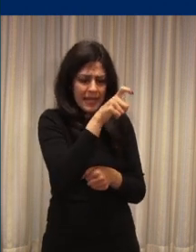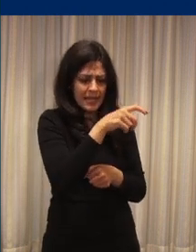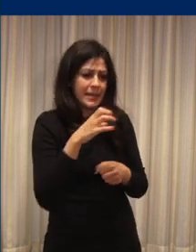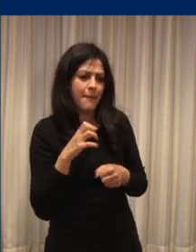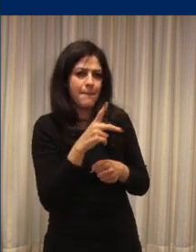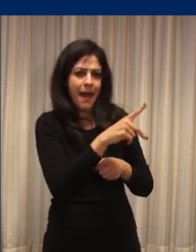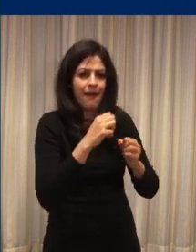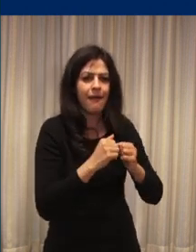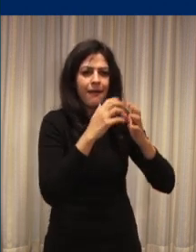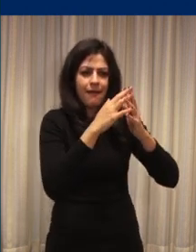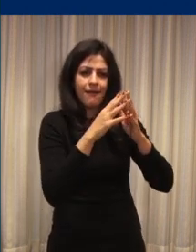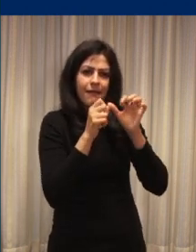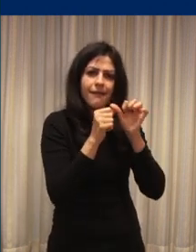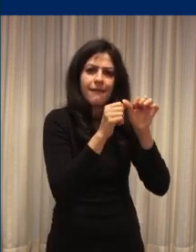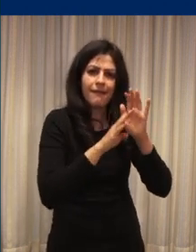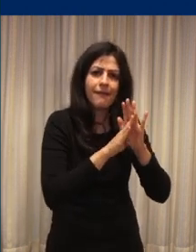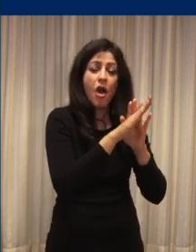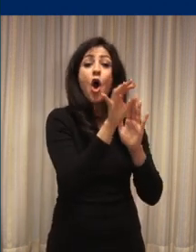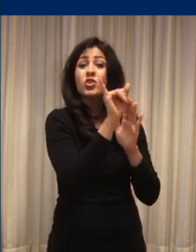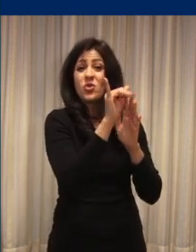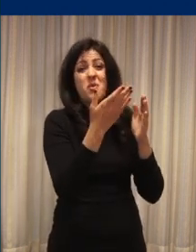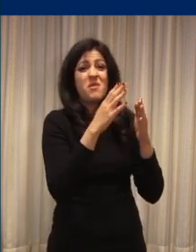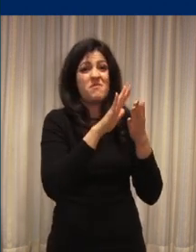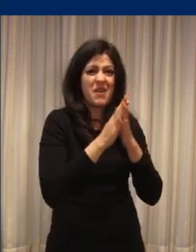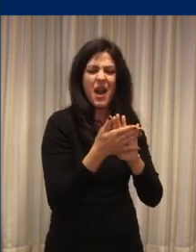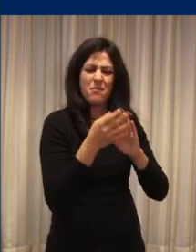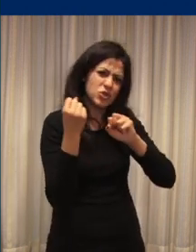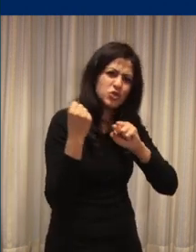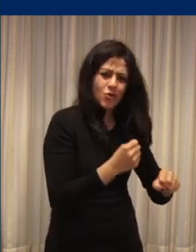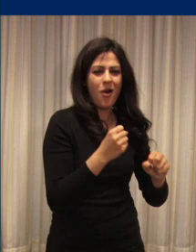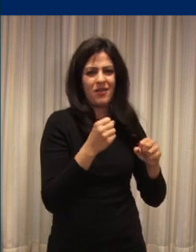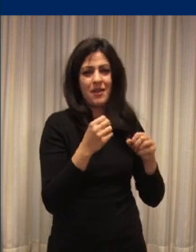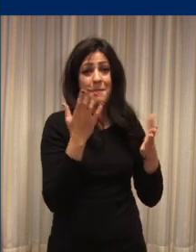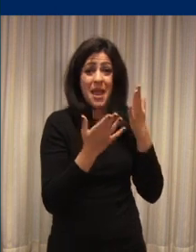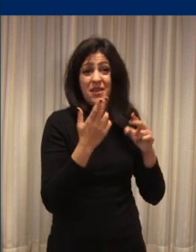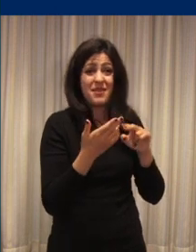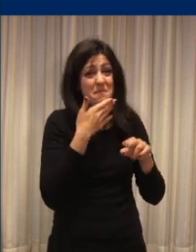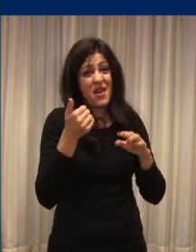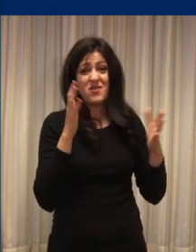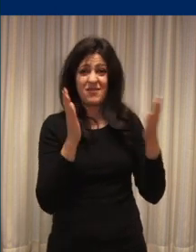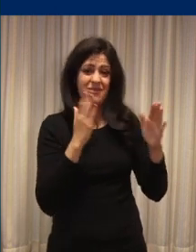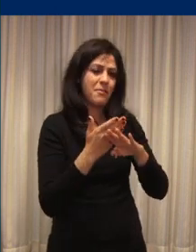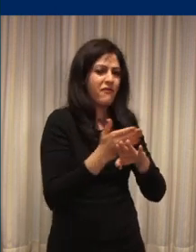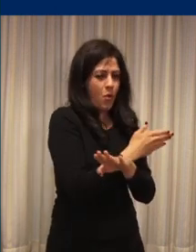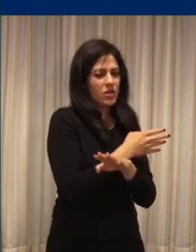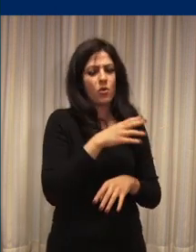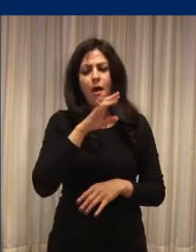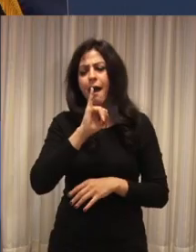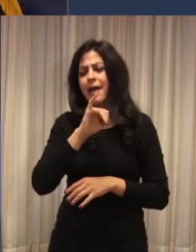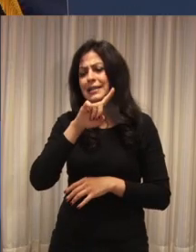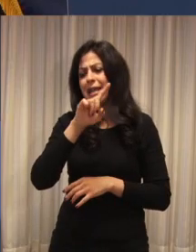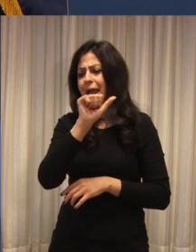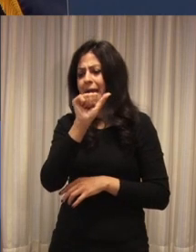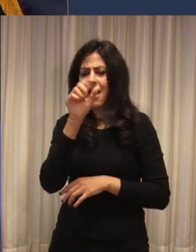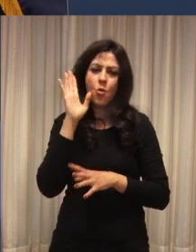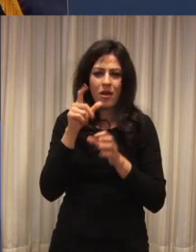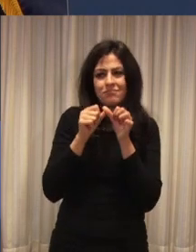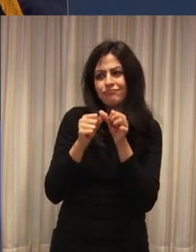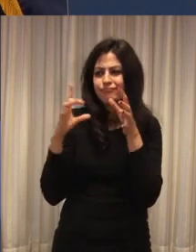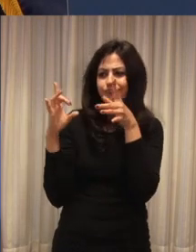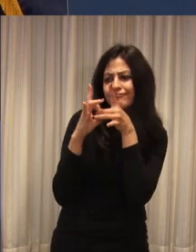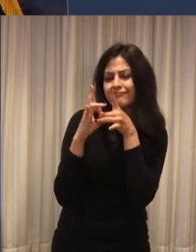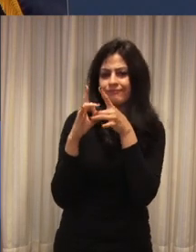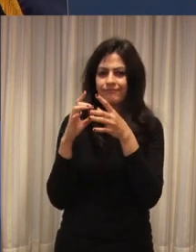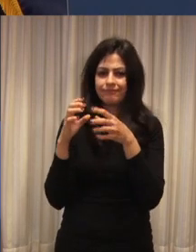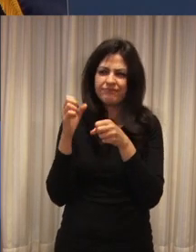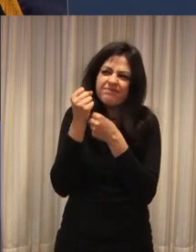get back going and again to come back stronger. So we'll be looking to work more closely with that IDA going forward, and I know